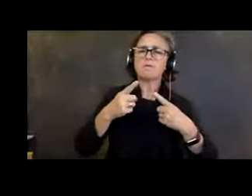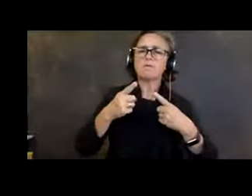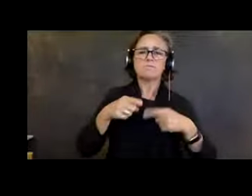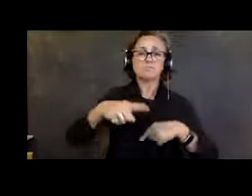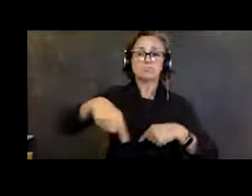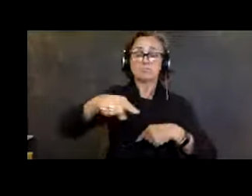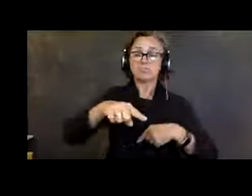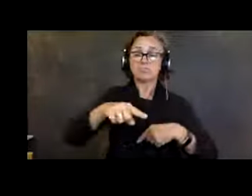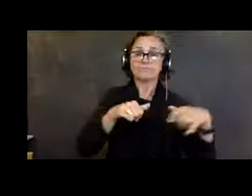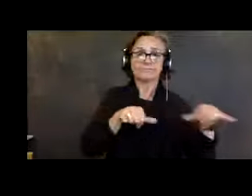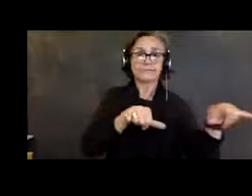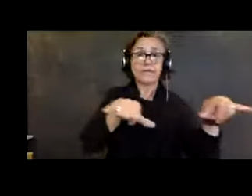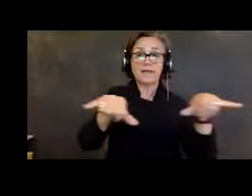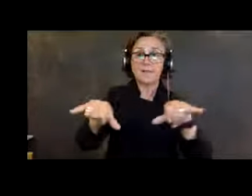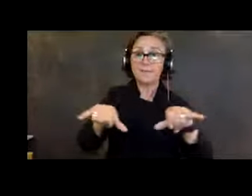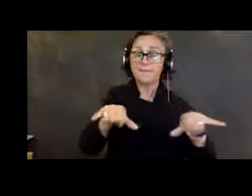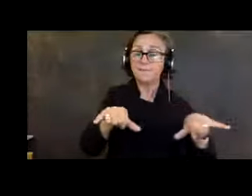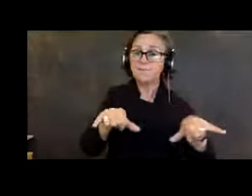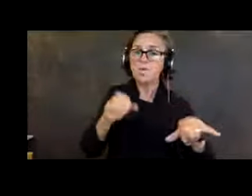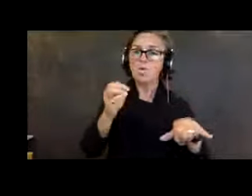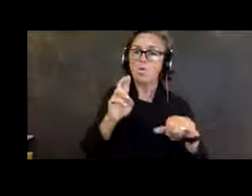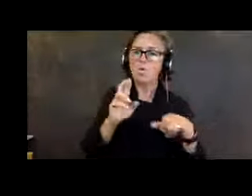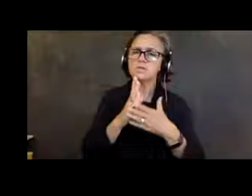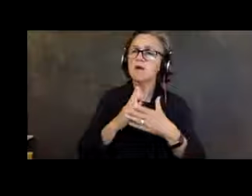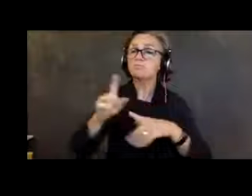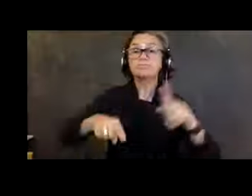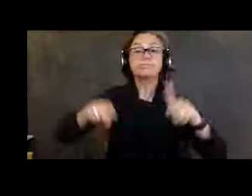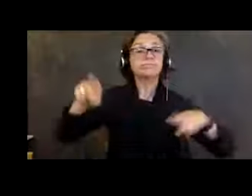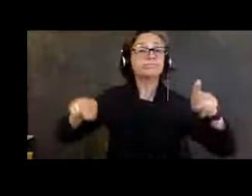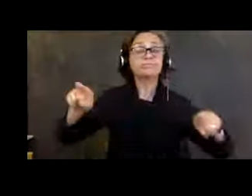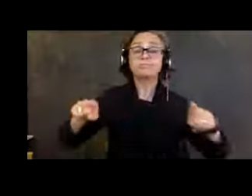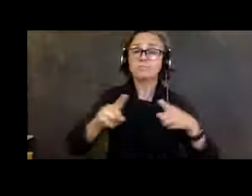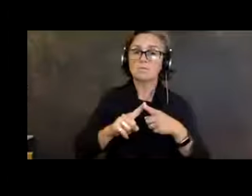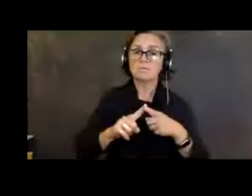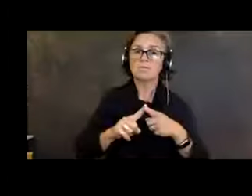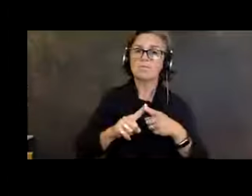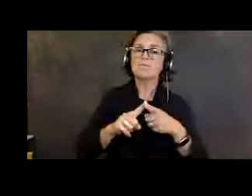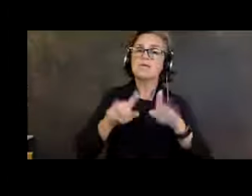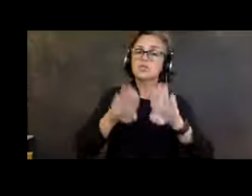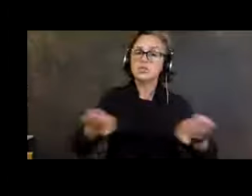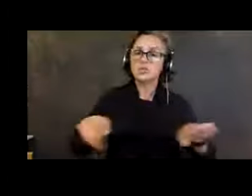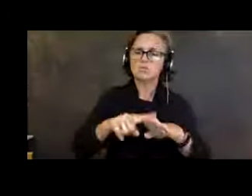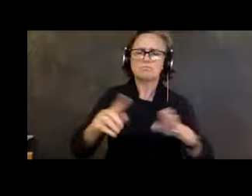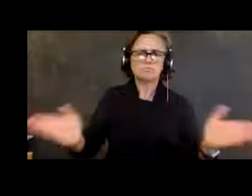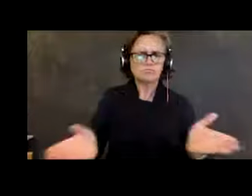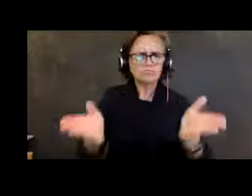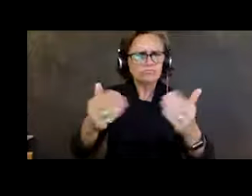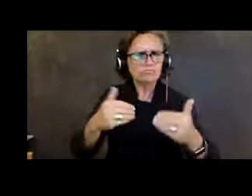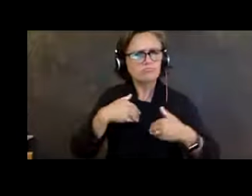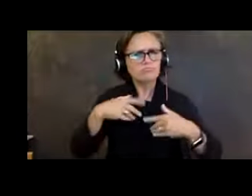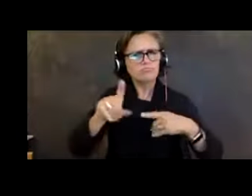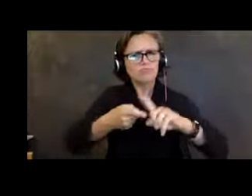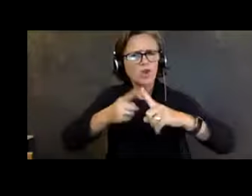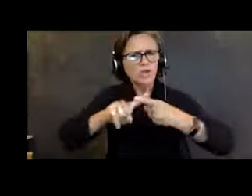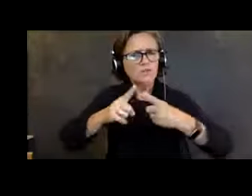So we want to encourage children to have diverse circles of friends. And again, this also lends to the engagement in multicultural